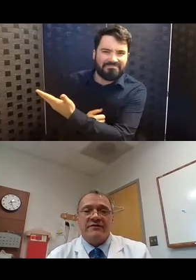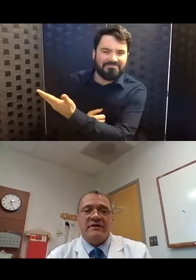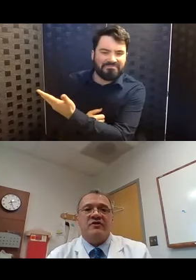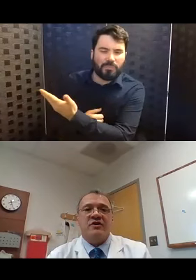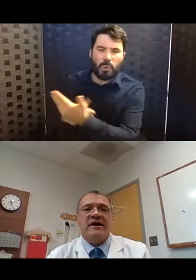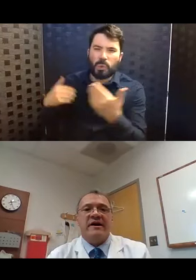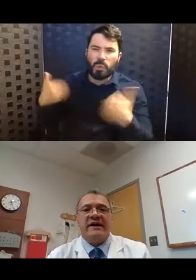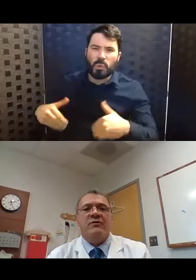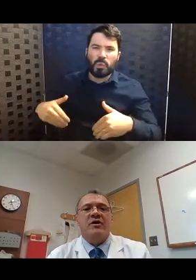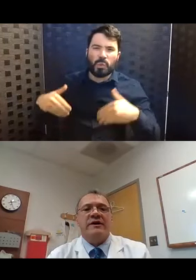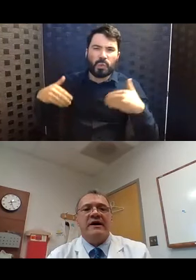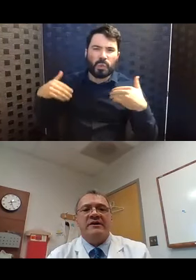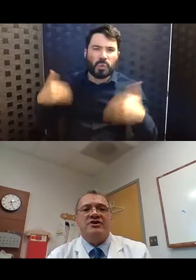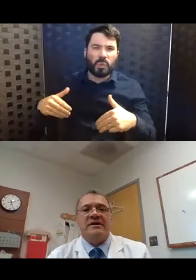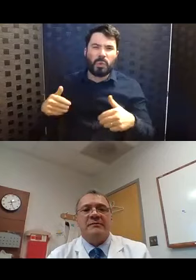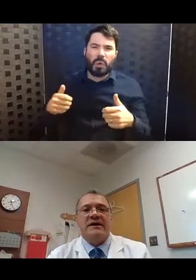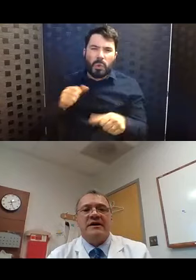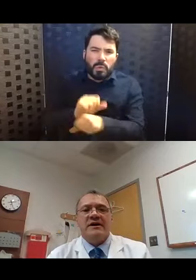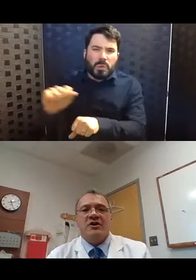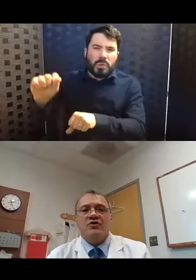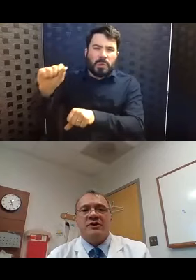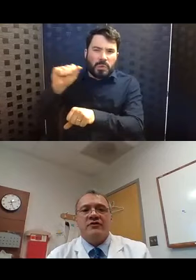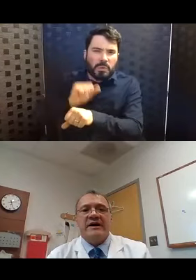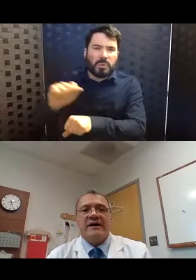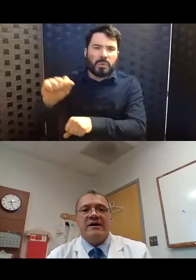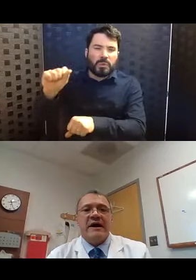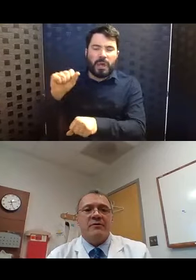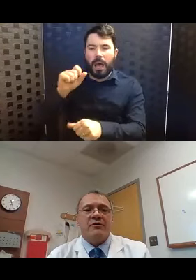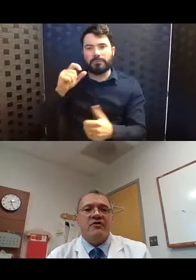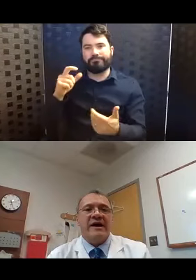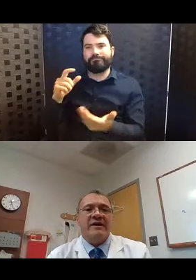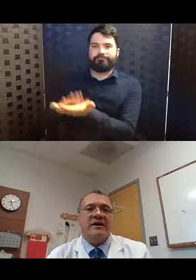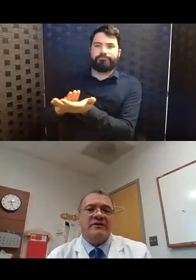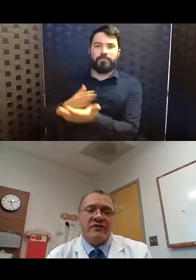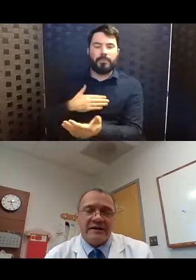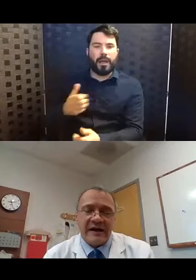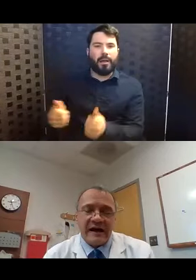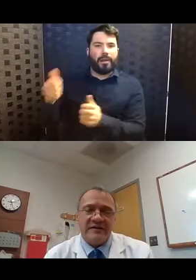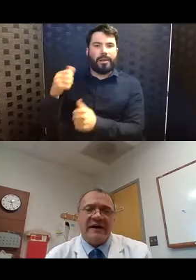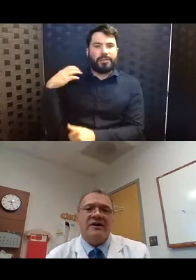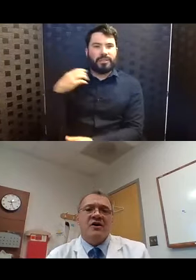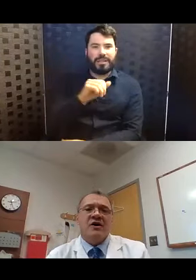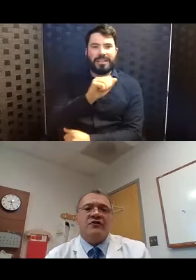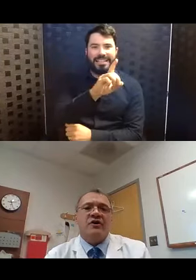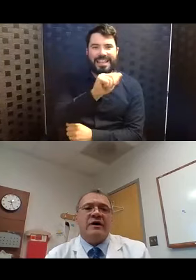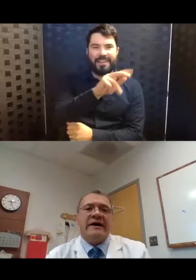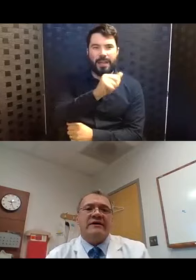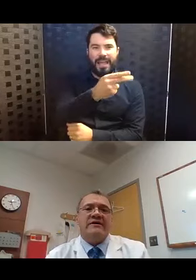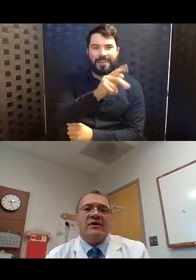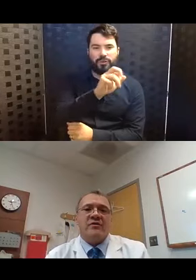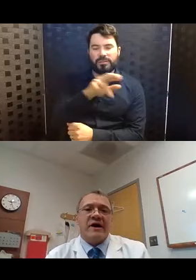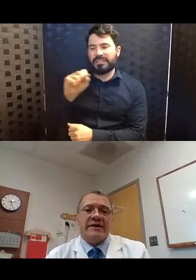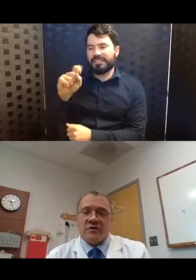huge effort that's going on. And I want to acknowledge again my co-chairs, Dana Habers and Stan Kent, and